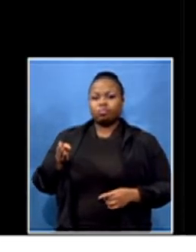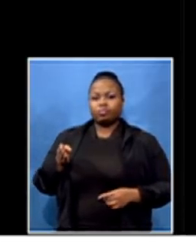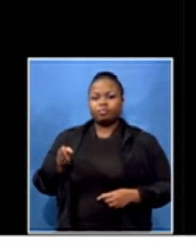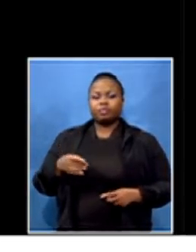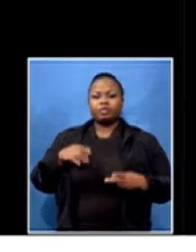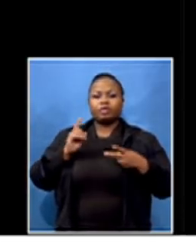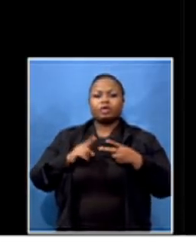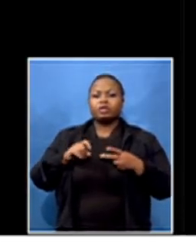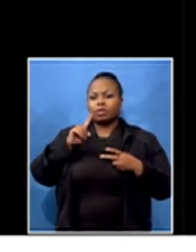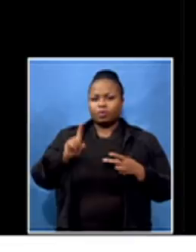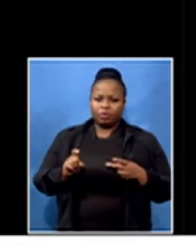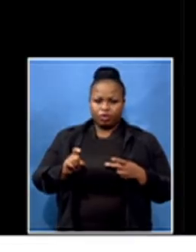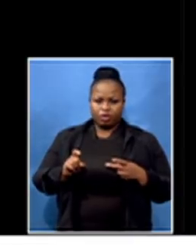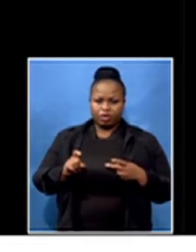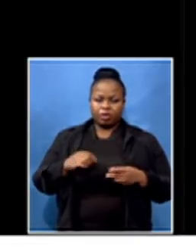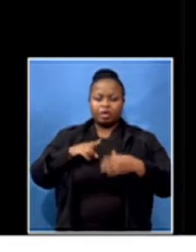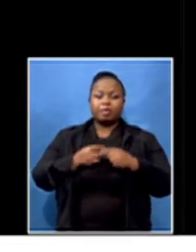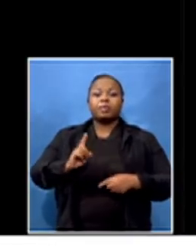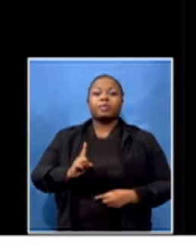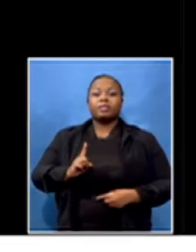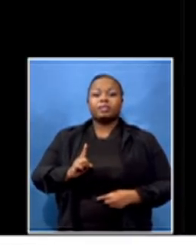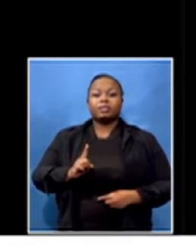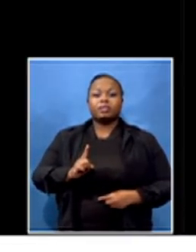Chair, is on the issue of